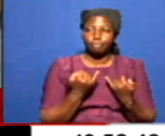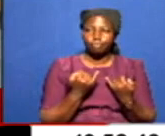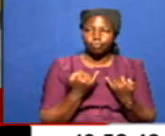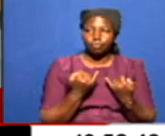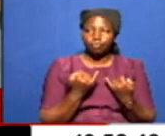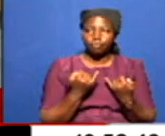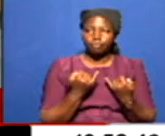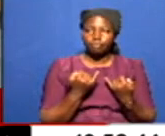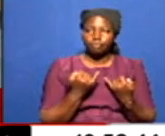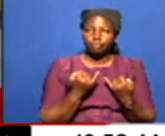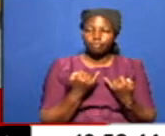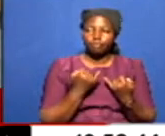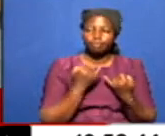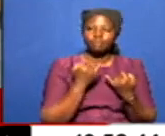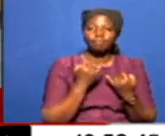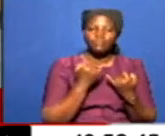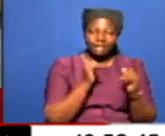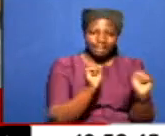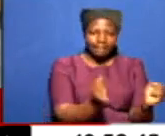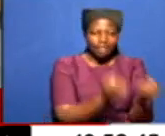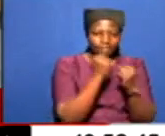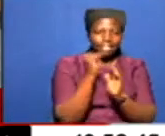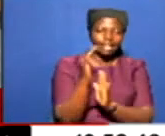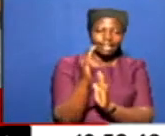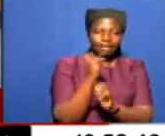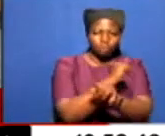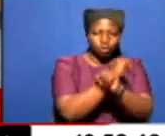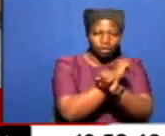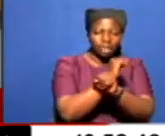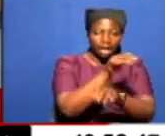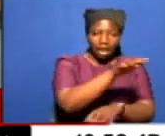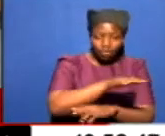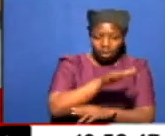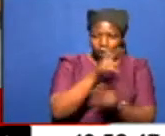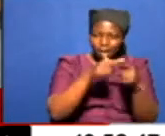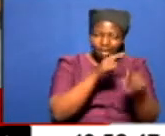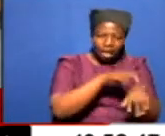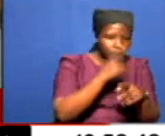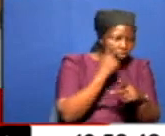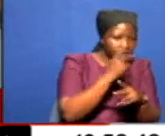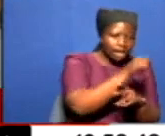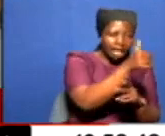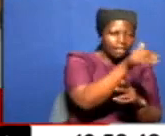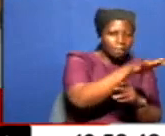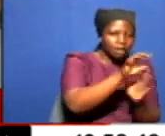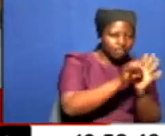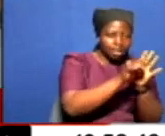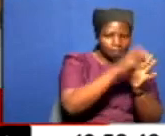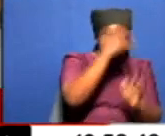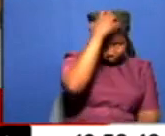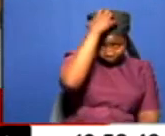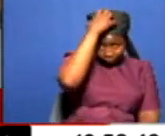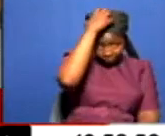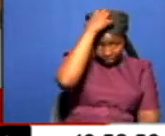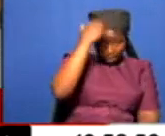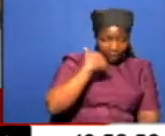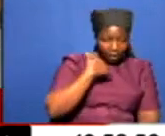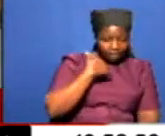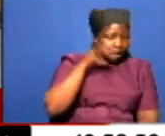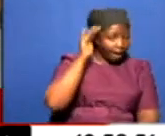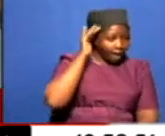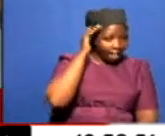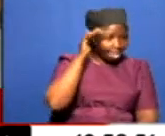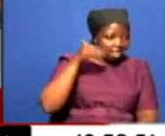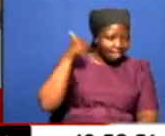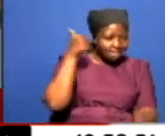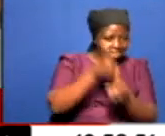quite a secure environment, so to speak. Yes. But looking at some places like Lamu, we've had sporadic attacks